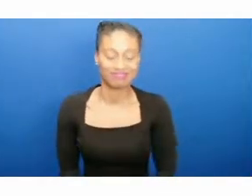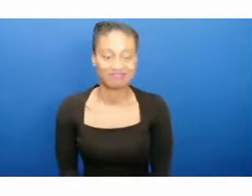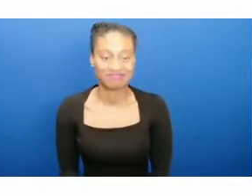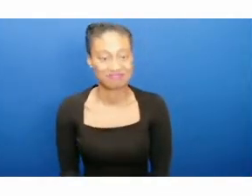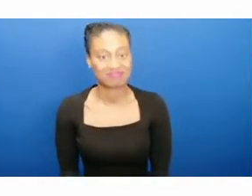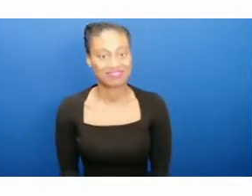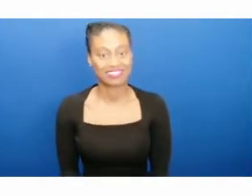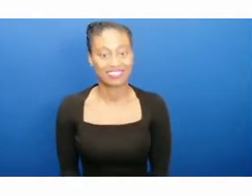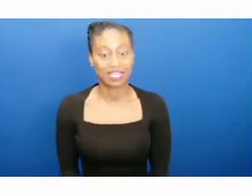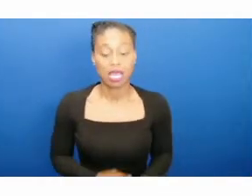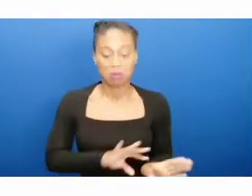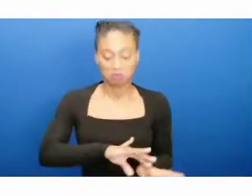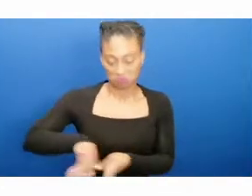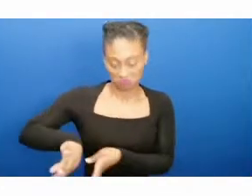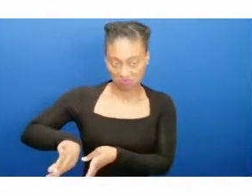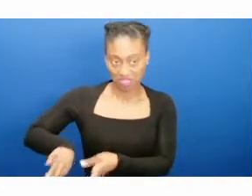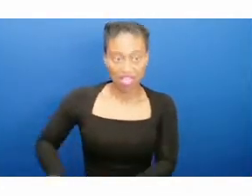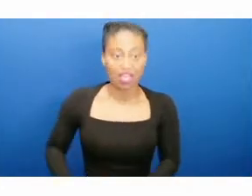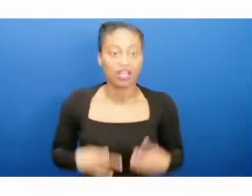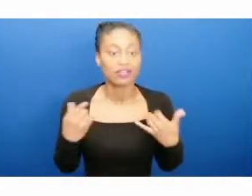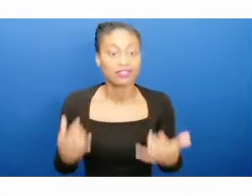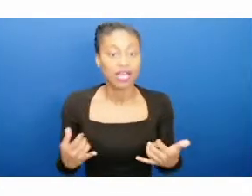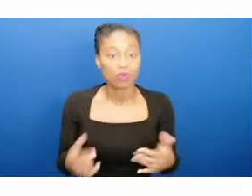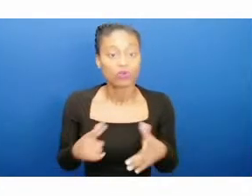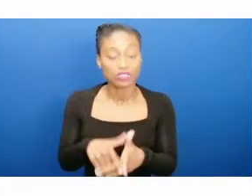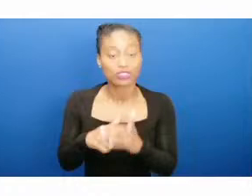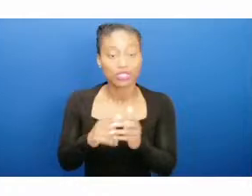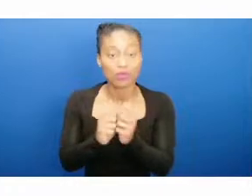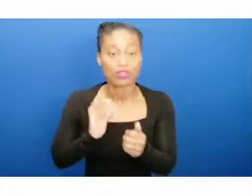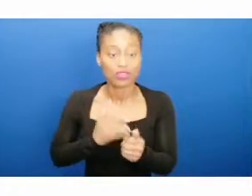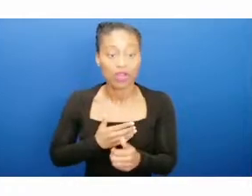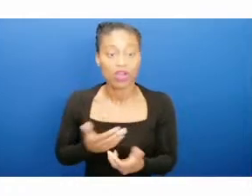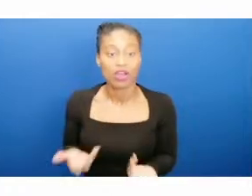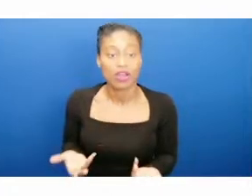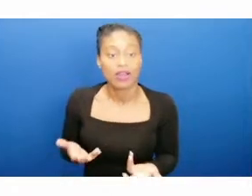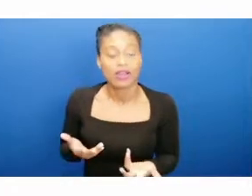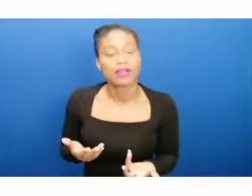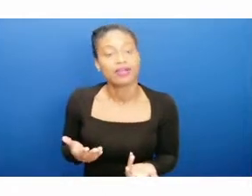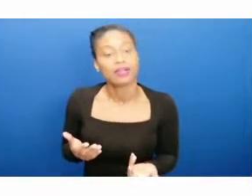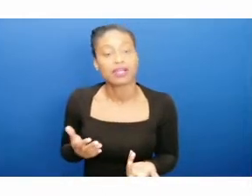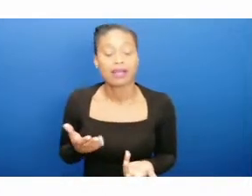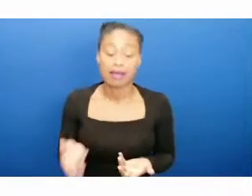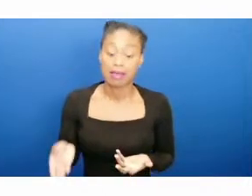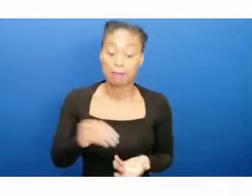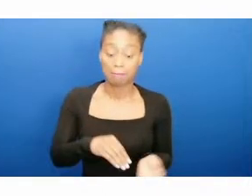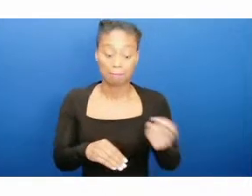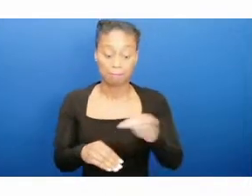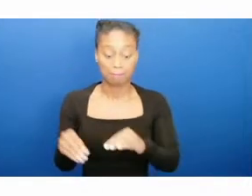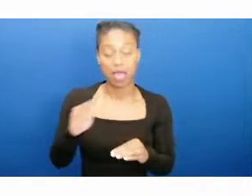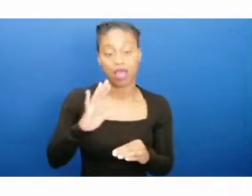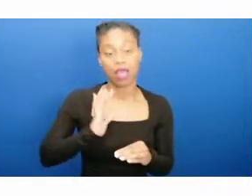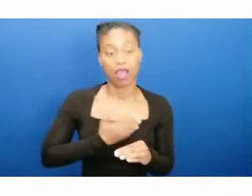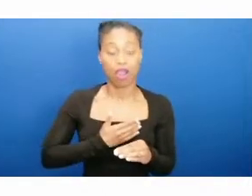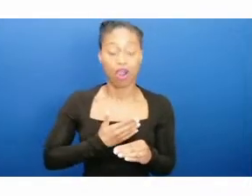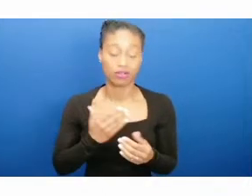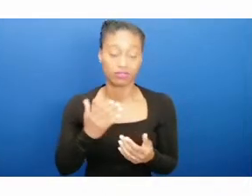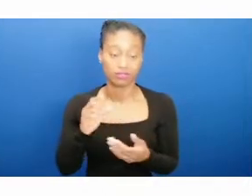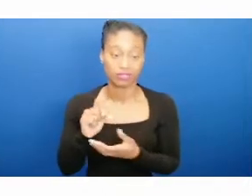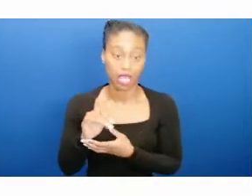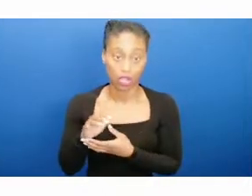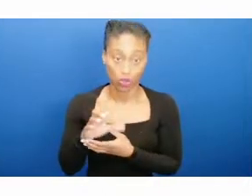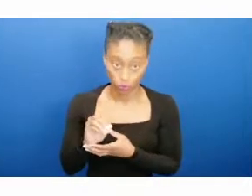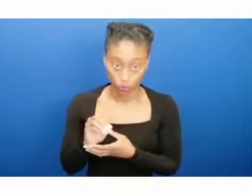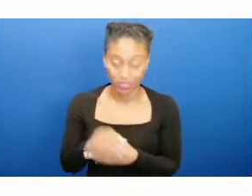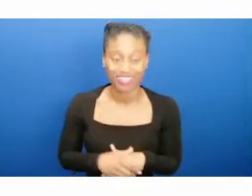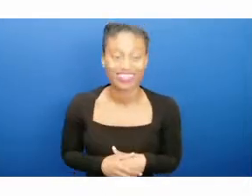So I'm going to move this to the side, and we're going to get started with actually assembling and cooking our tacos. So the